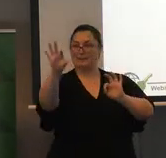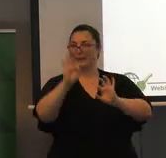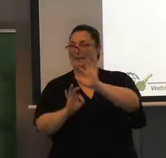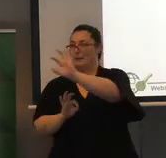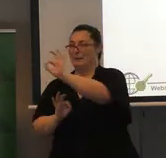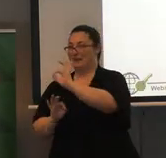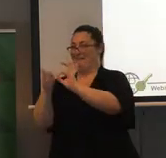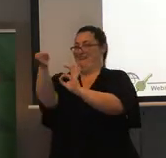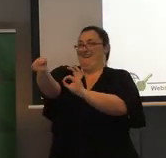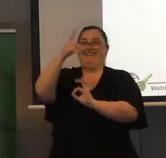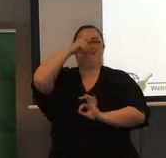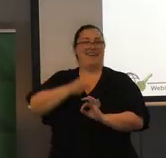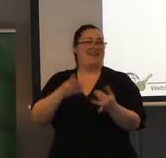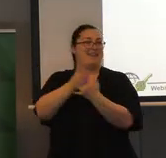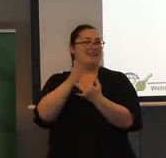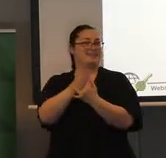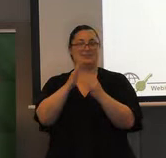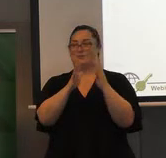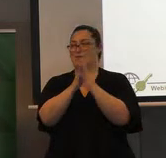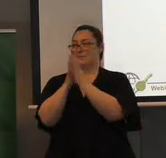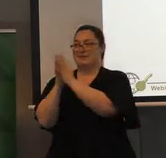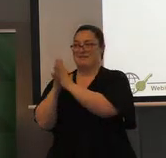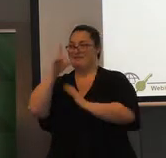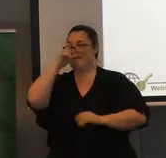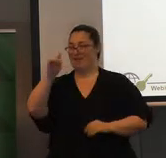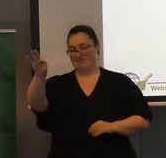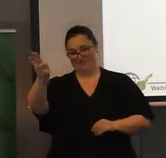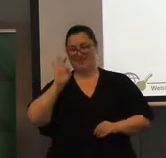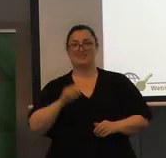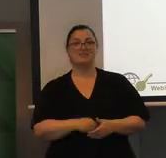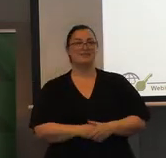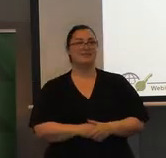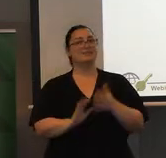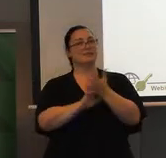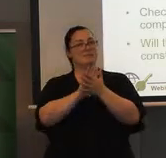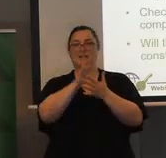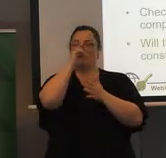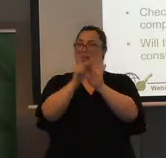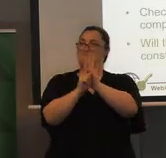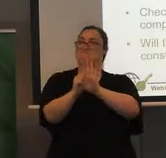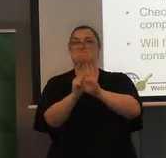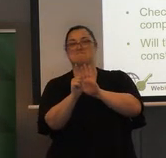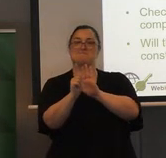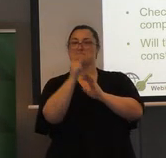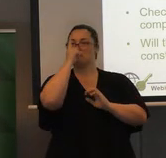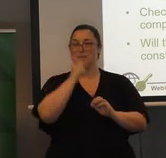because of your ability to create inclusive websites. Don't you think it's time to stand out from the